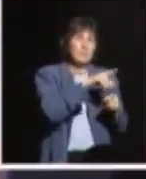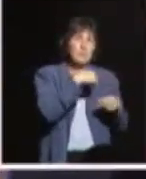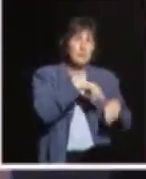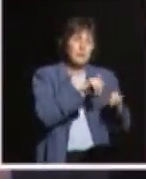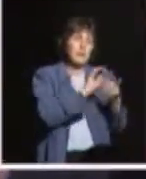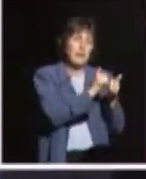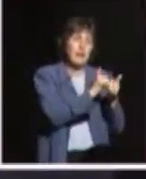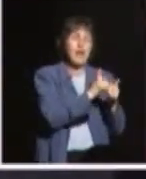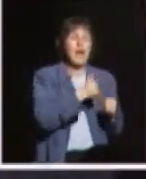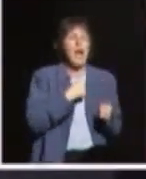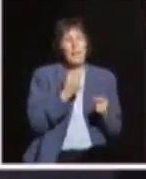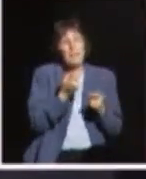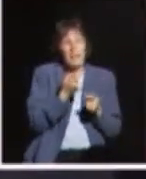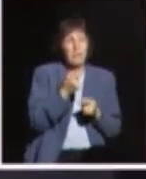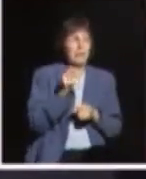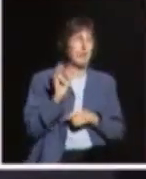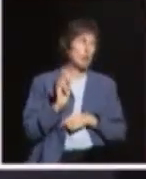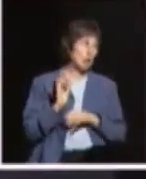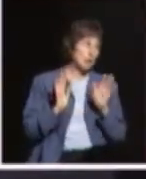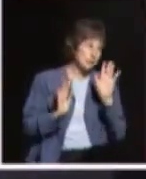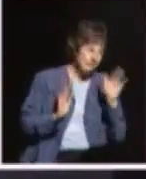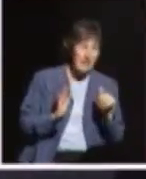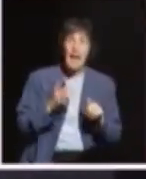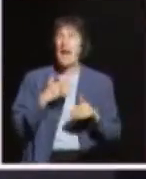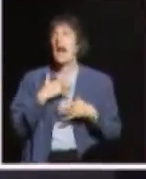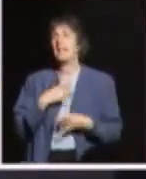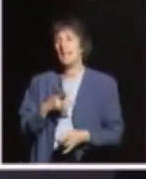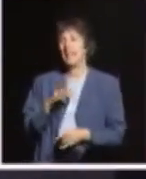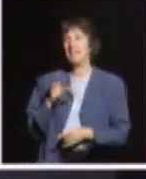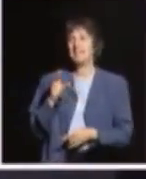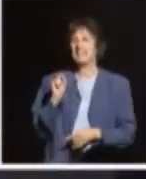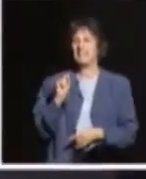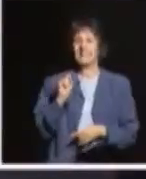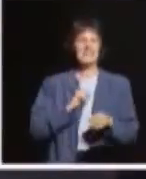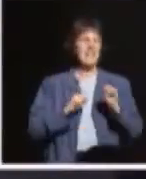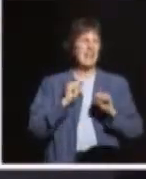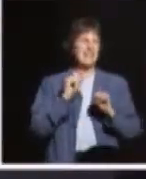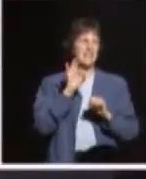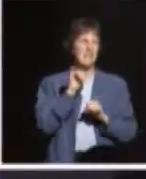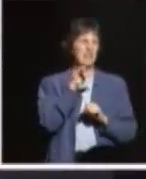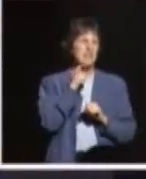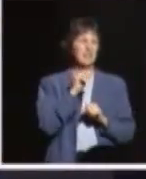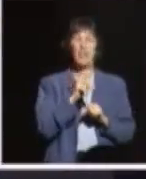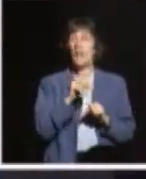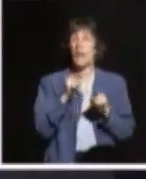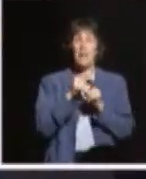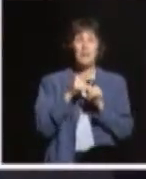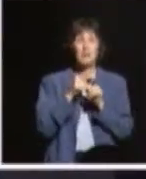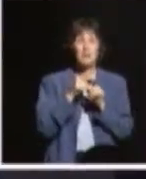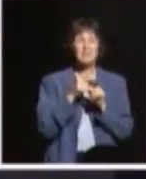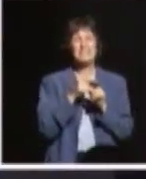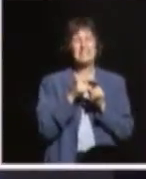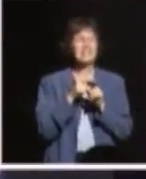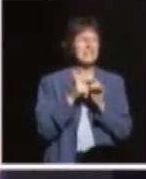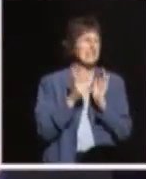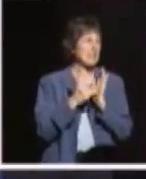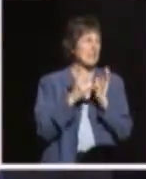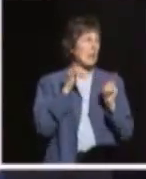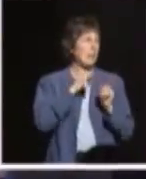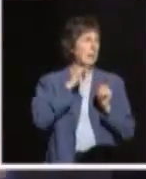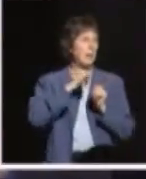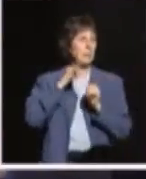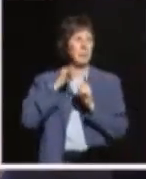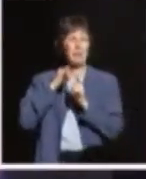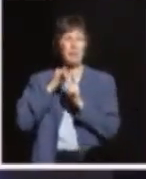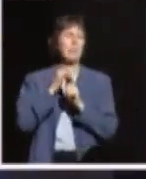I am a bit of a nerd, and I like some science fiction programs. And a lot of the terms are sort of technical, and sometimes the dialogue, it's